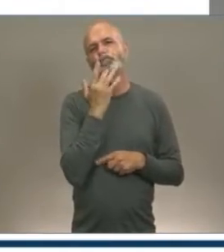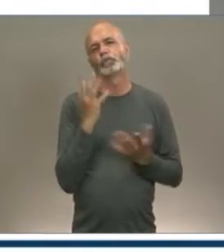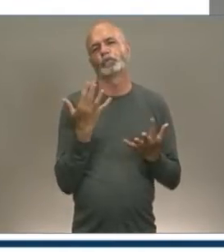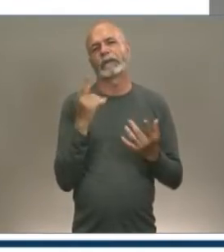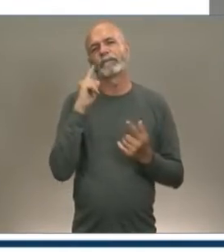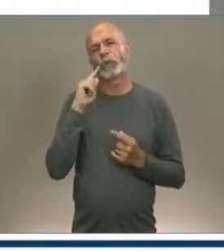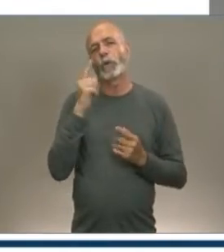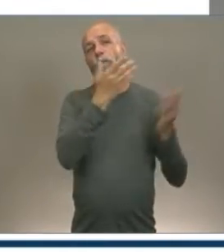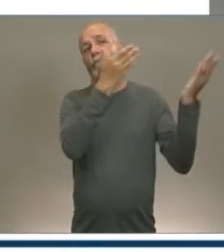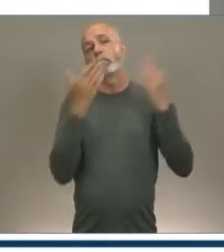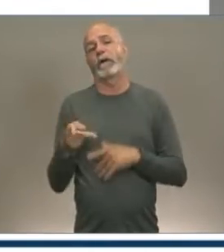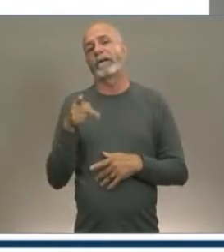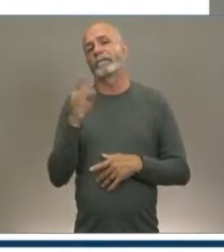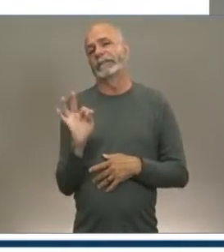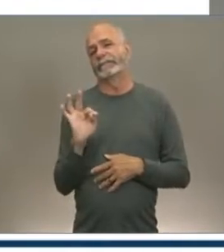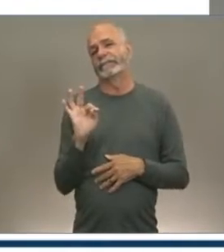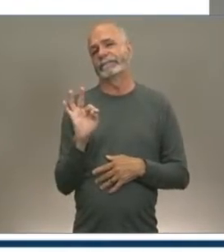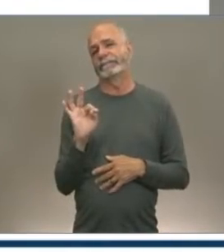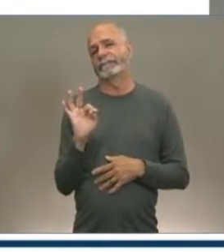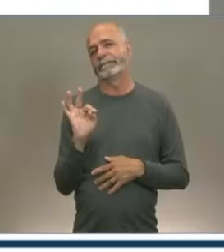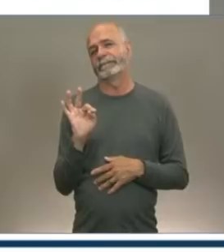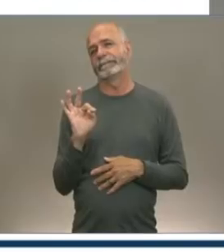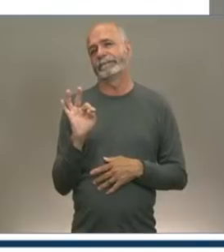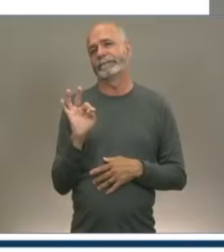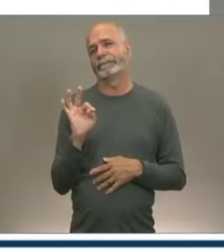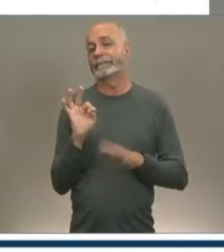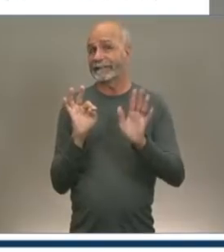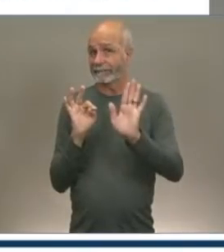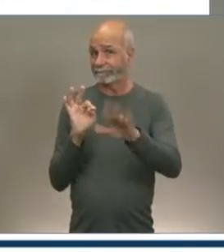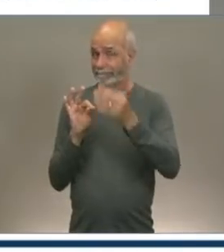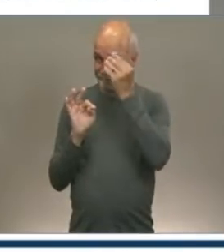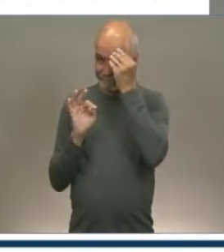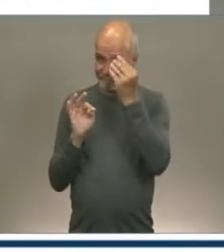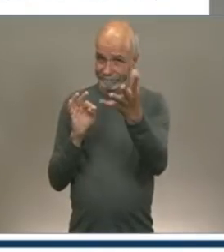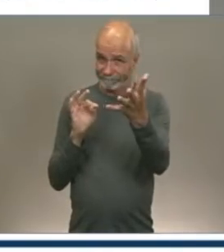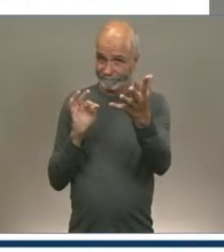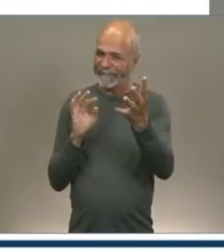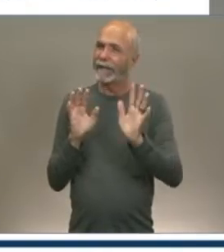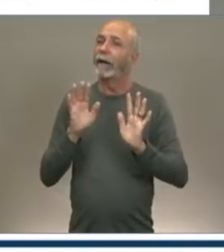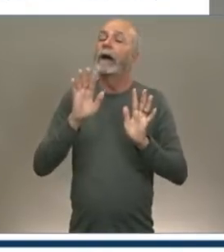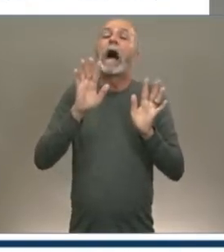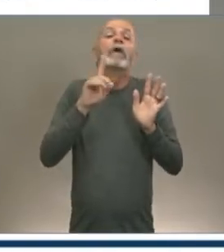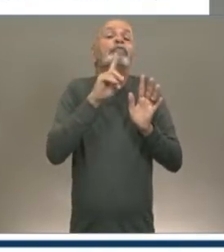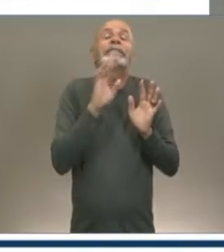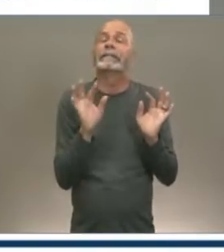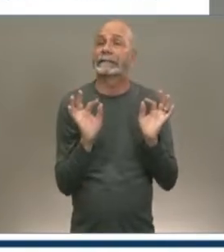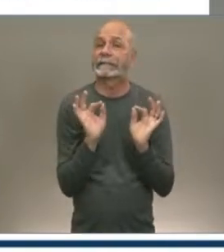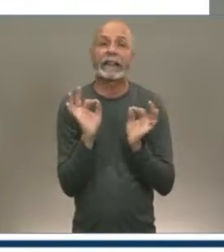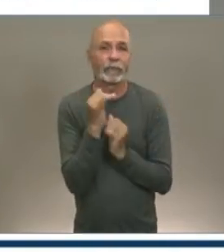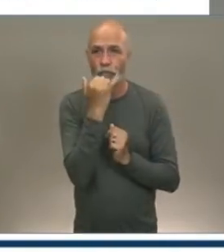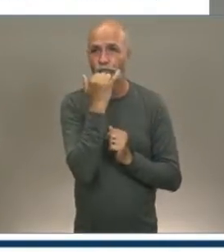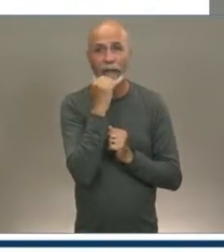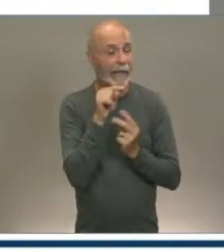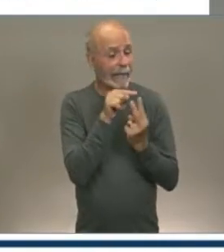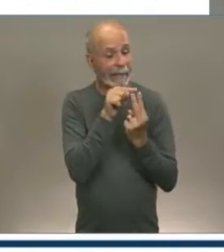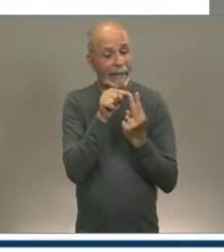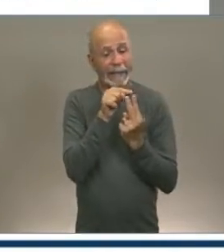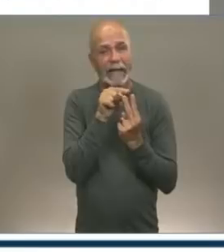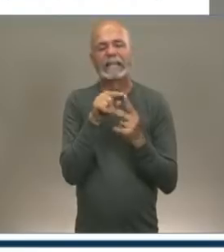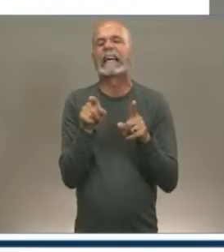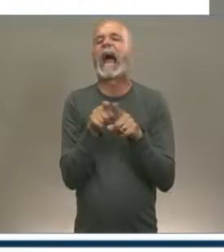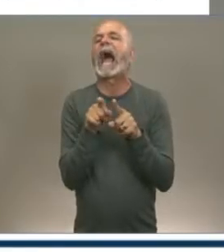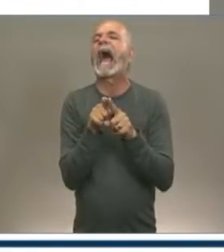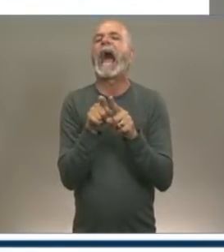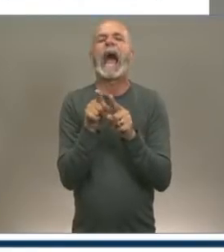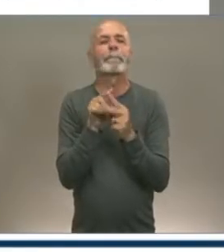dose of Pfizer. I need to reassure everyone that there is no substantive difference between the Pfizer and Moderna